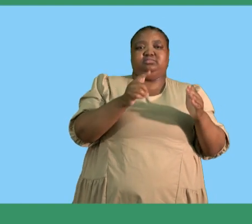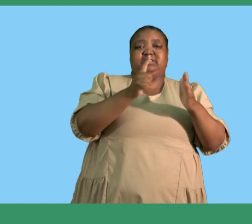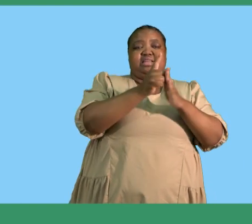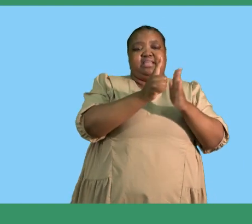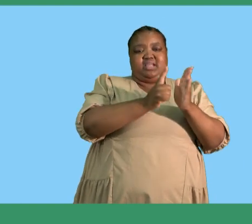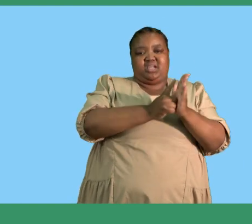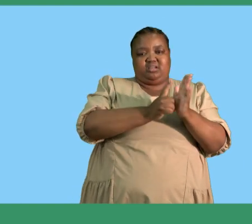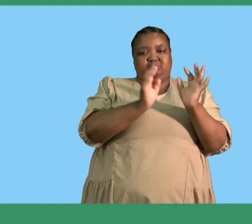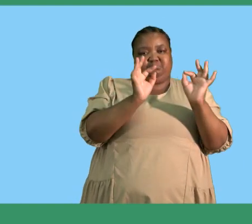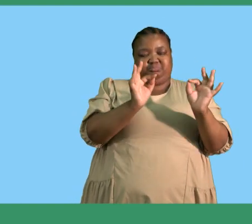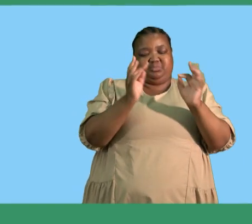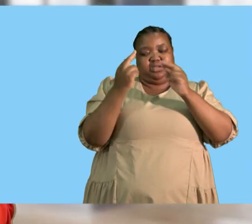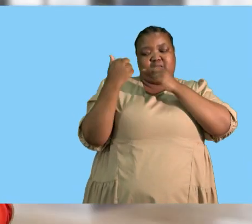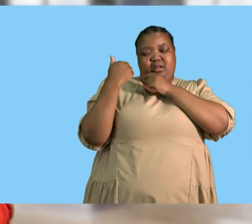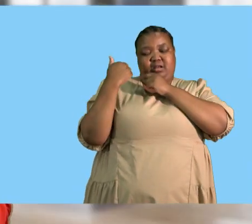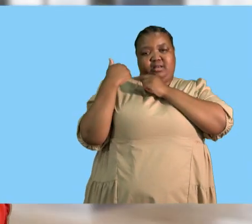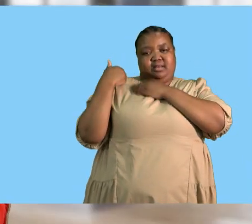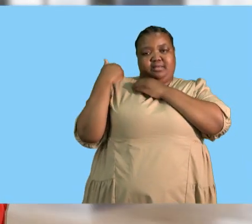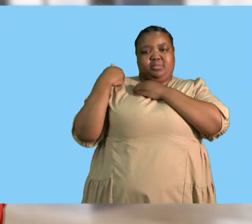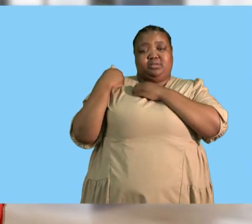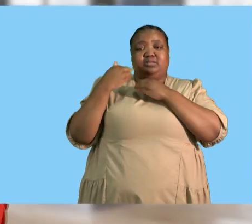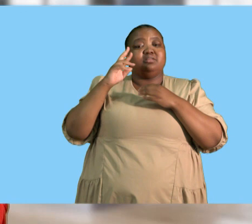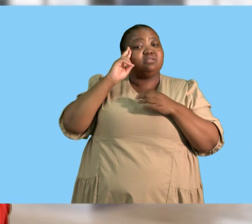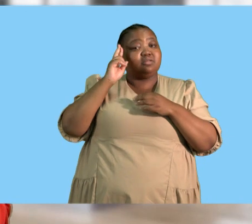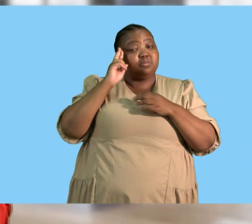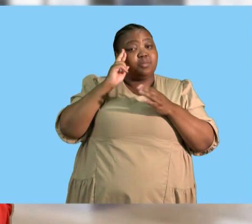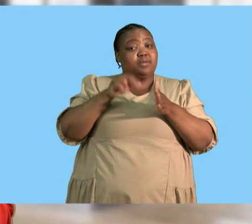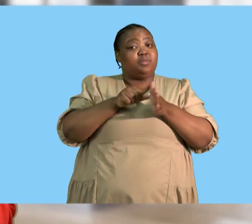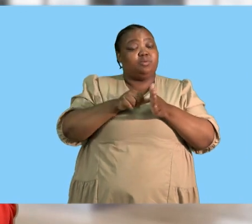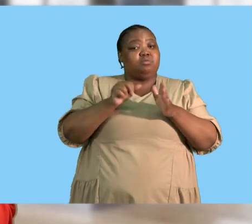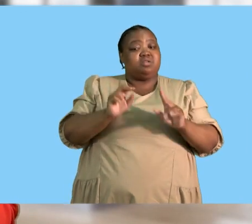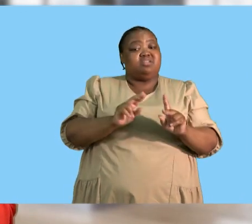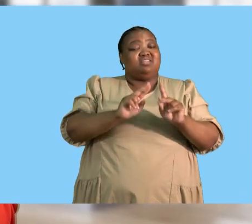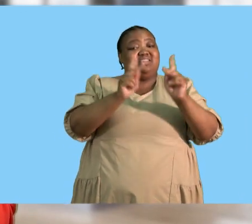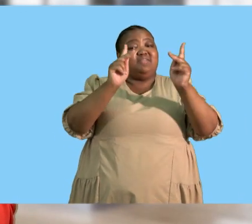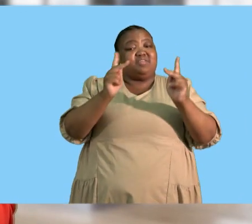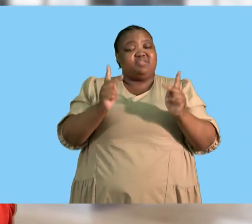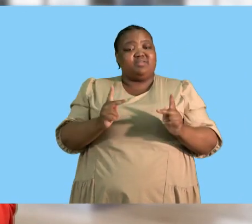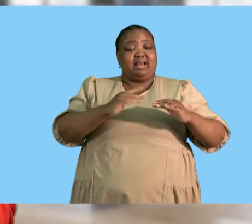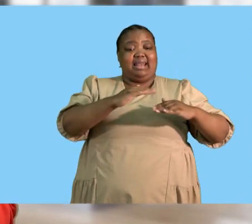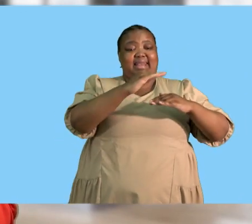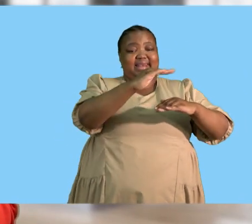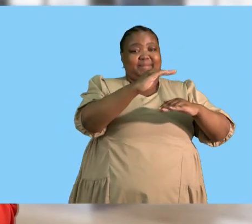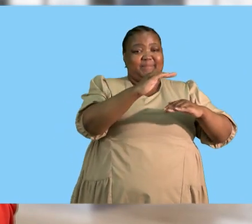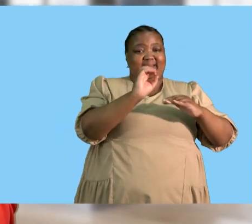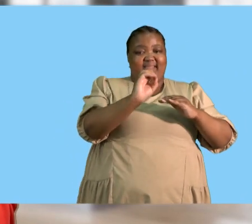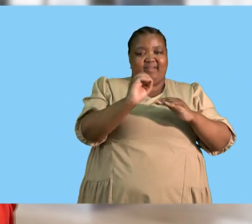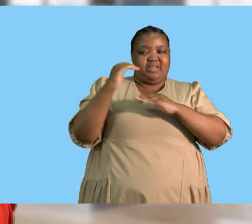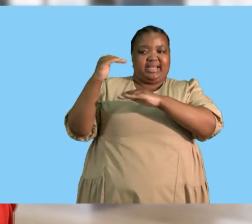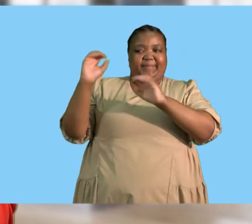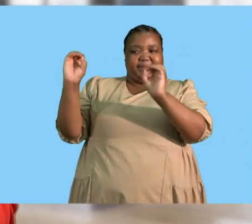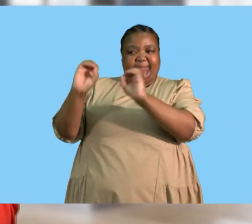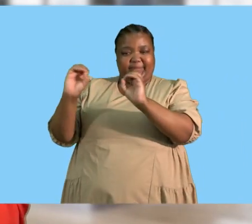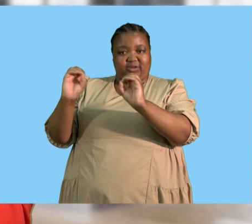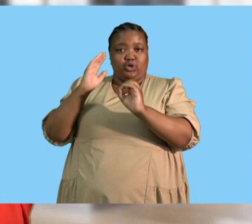status and liability. Very important. Remember, I said to you, you must know the differences between limited and